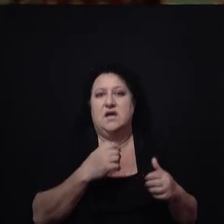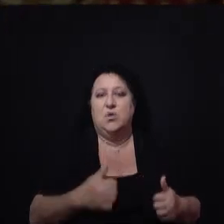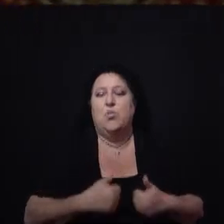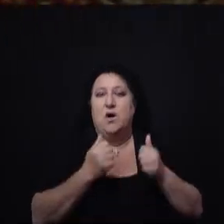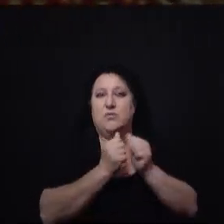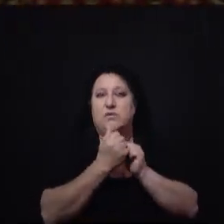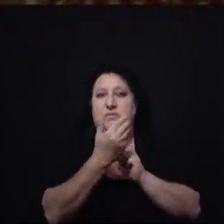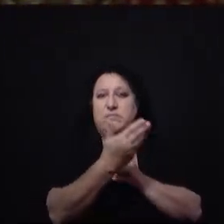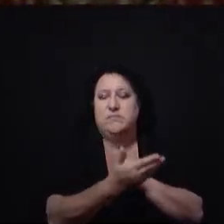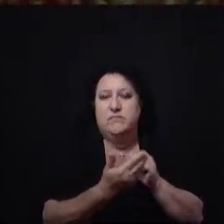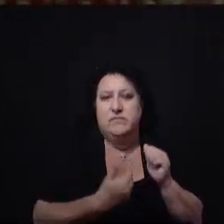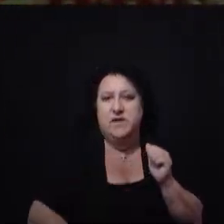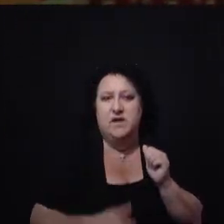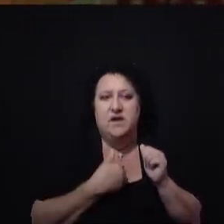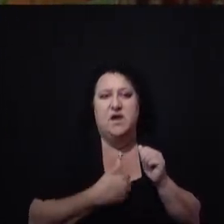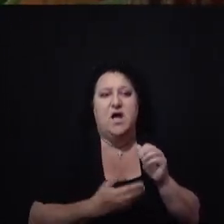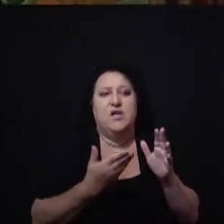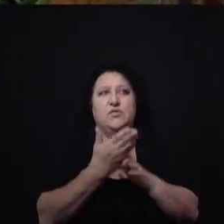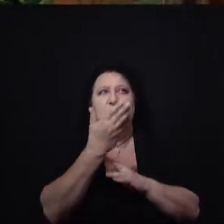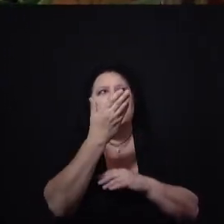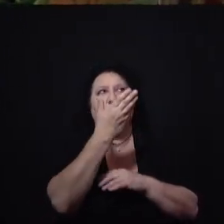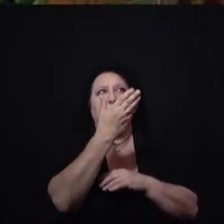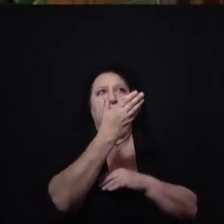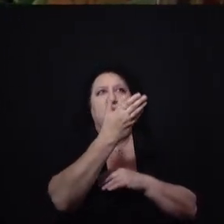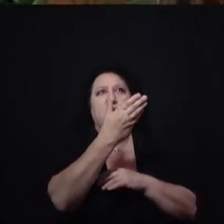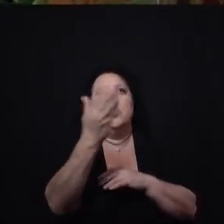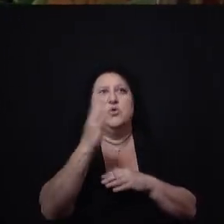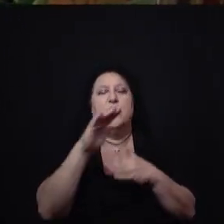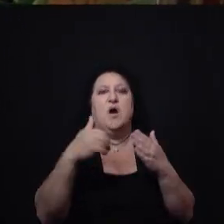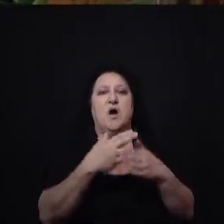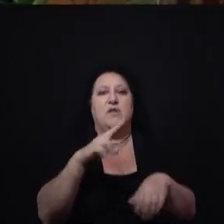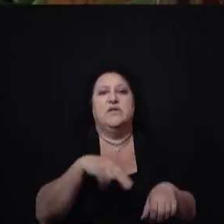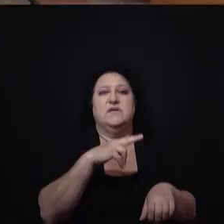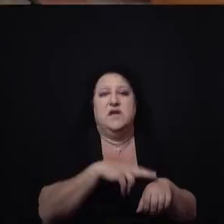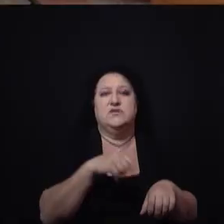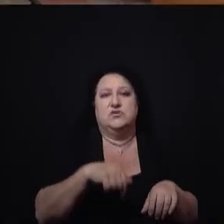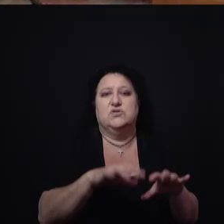you, all the nations of the world will be blessed.